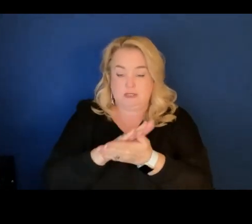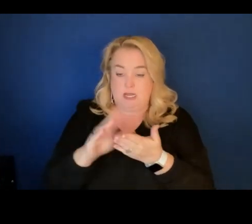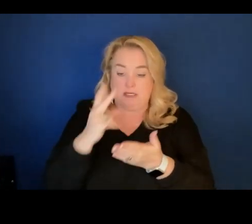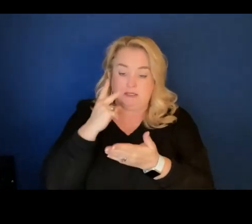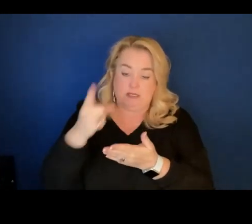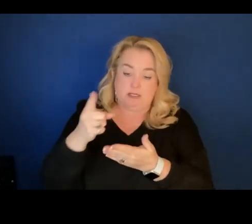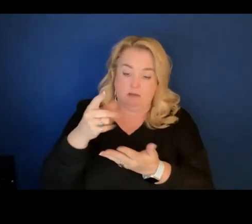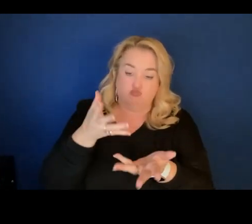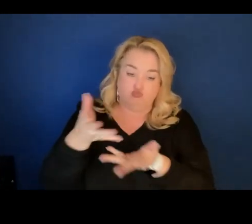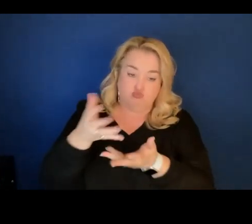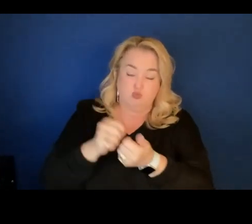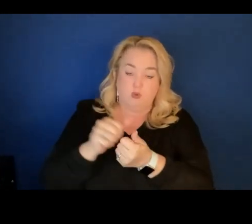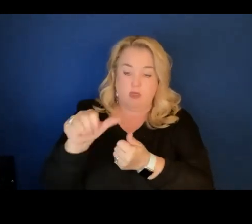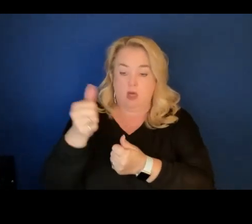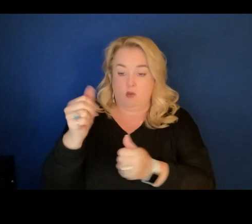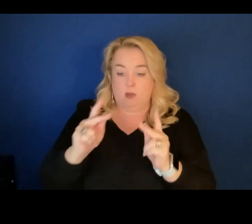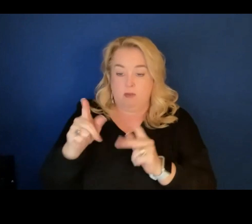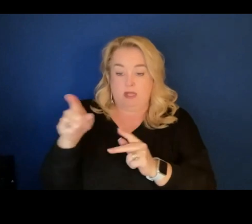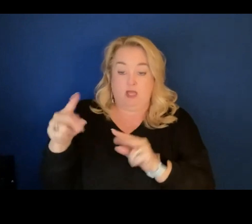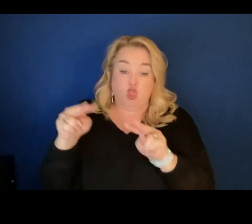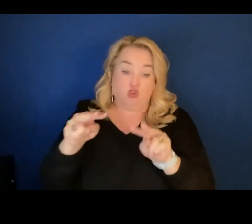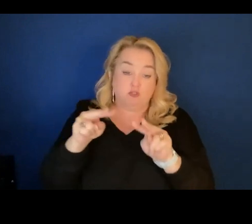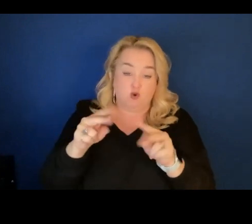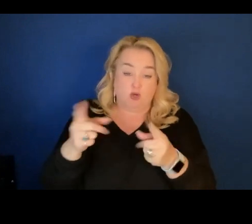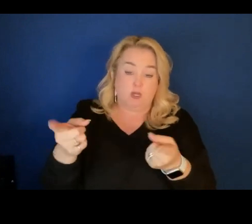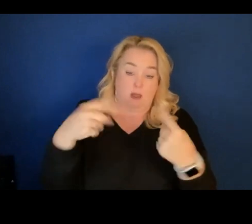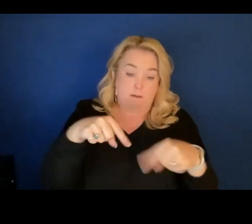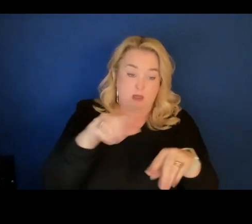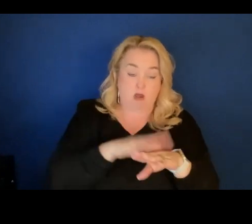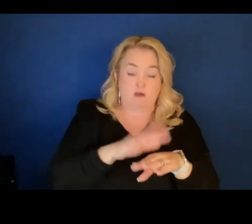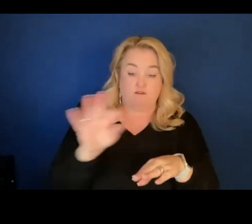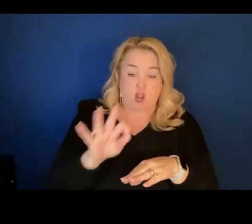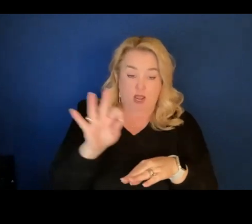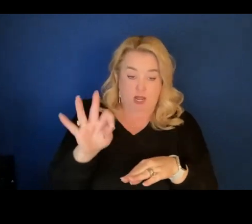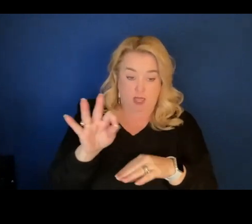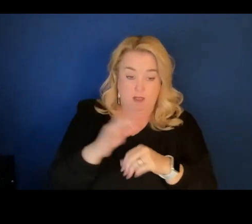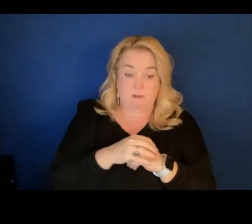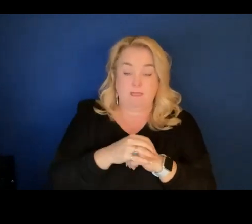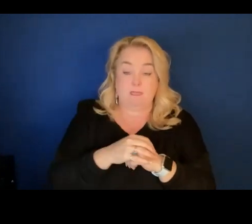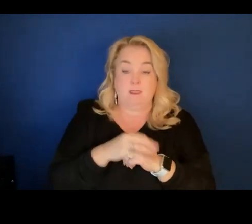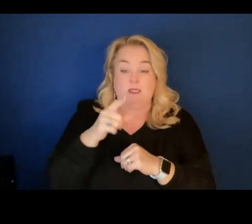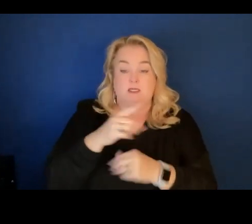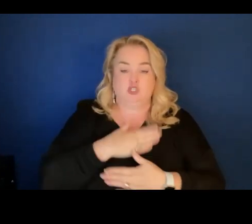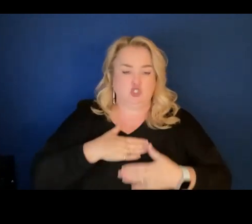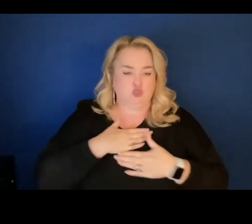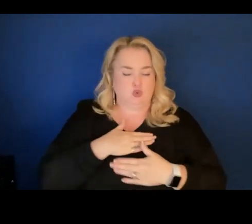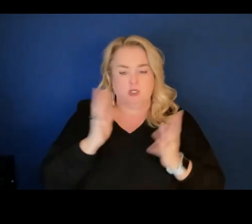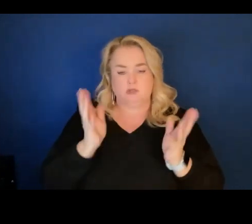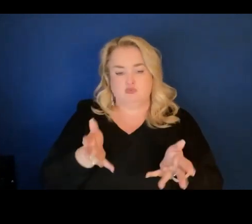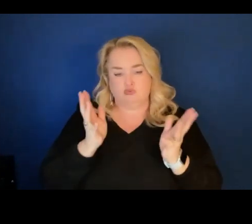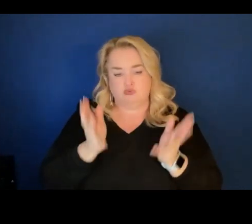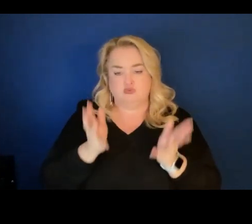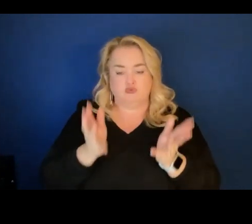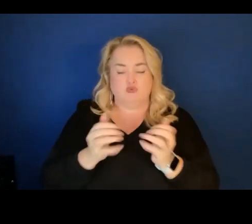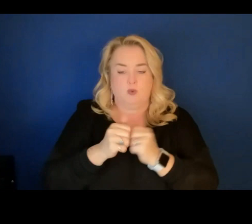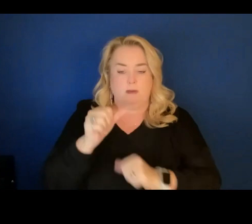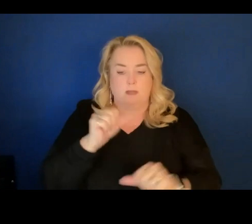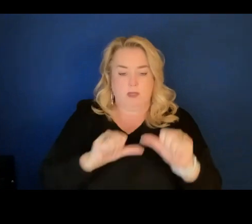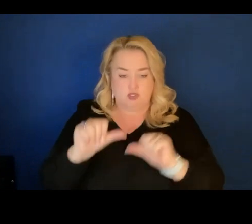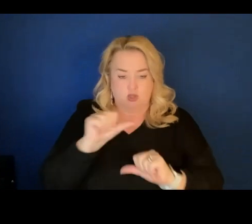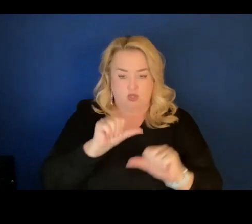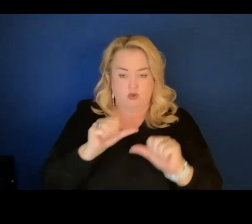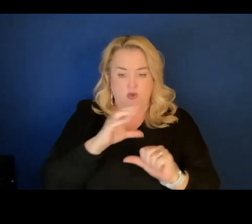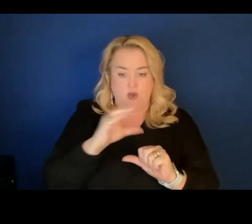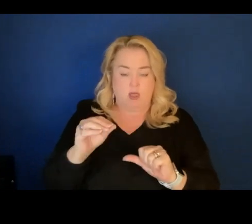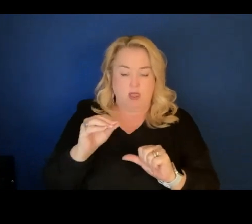with others. He looks forward to coming every Friday. He so enjoys the chance to socialize with others and enjoys the entire